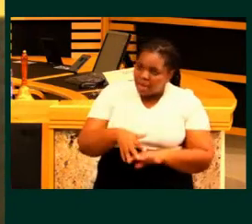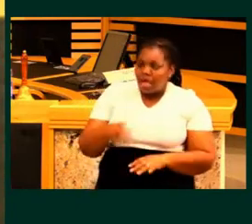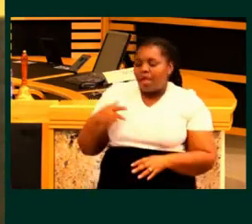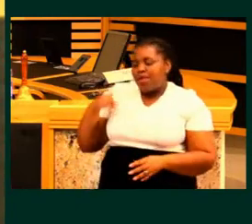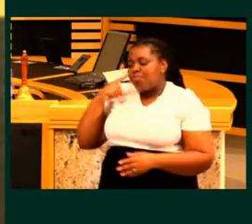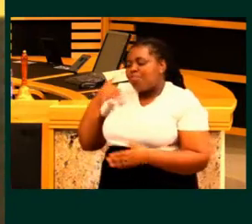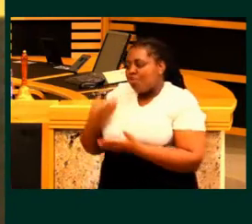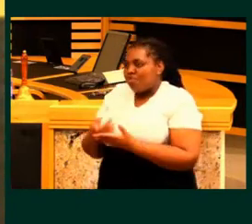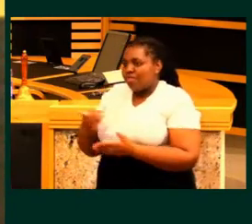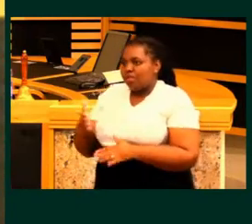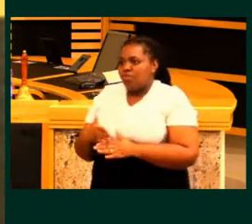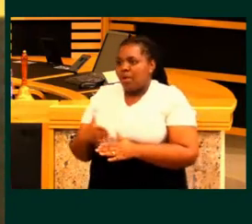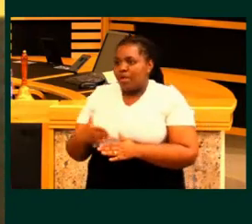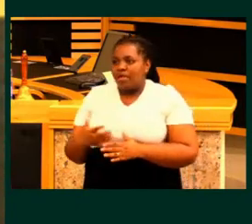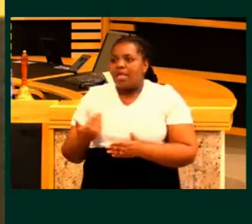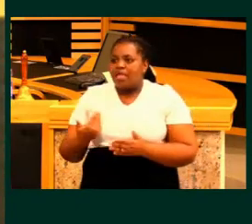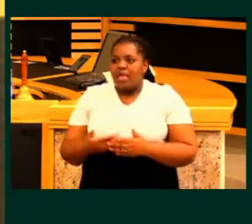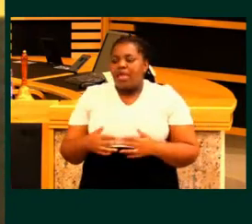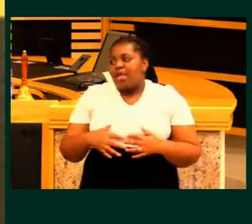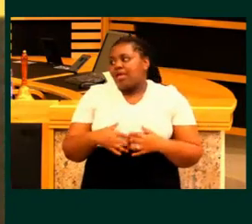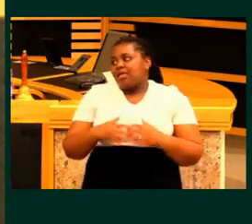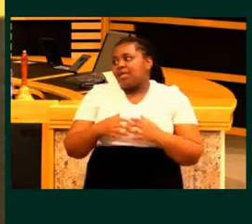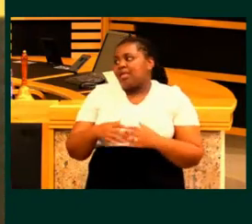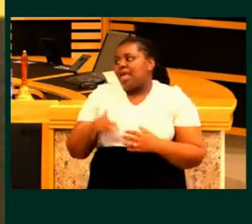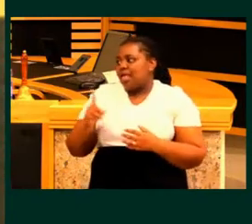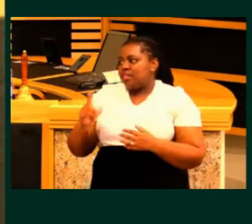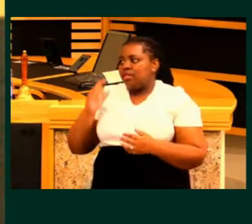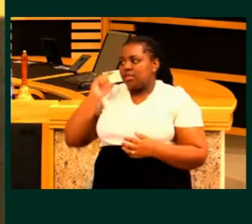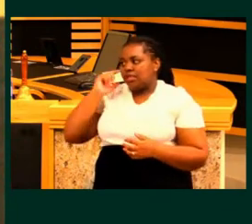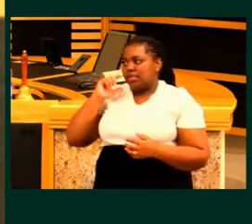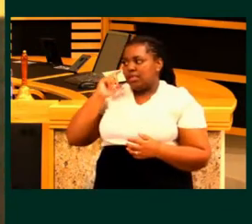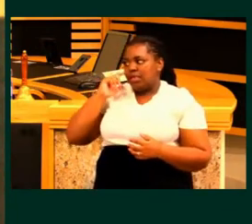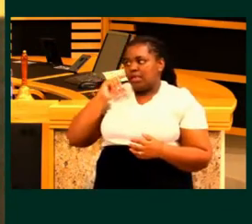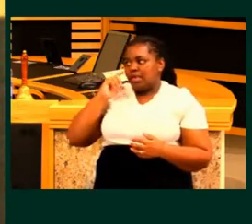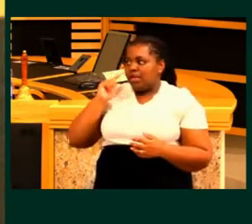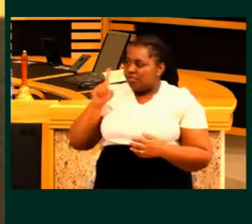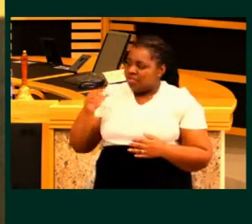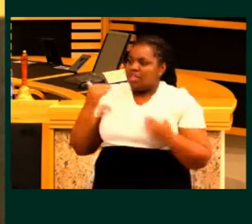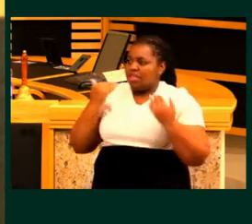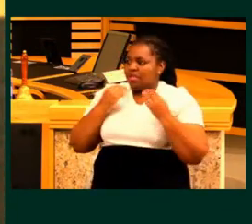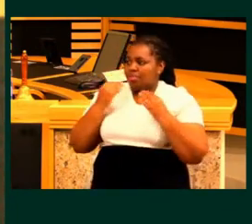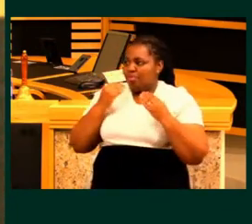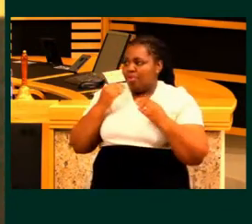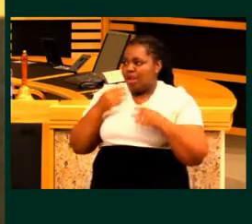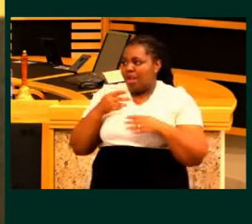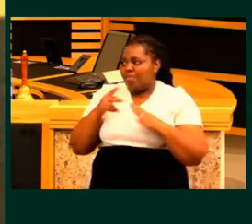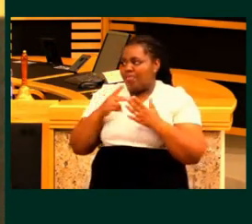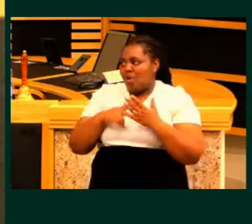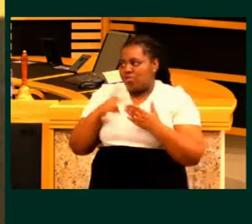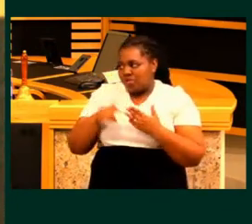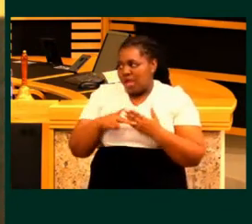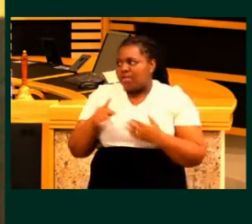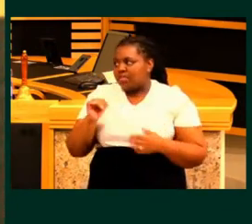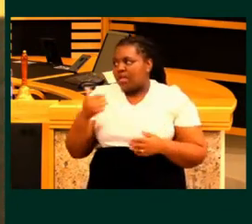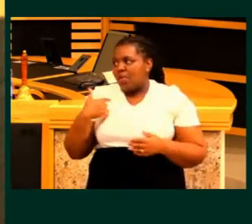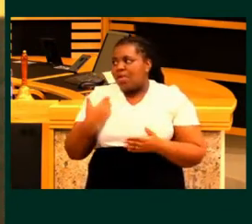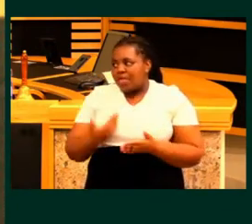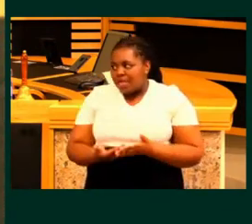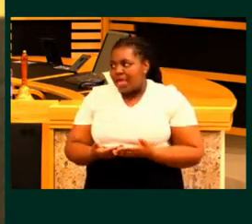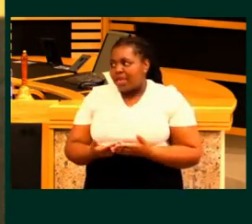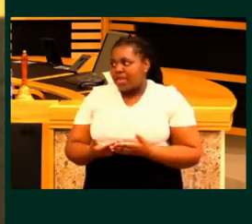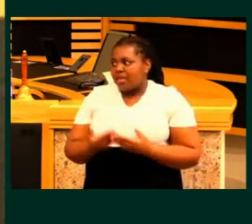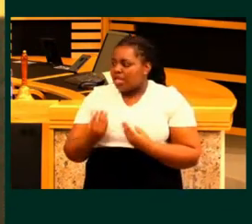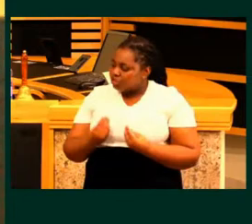works we could create a demand for this uh plastic product and that we can uh